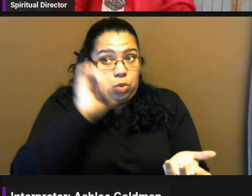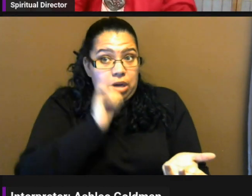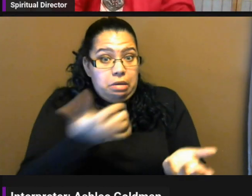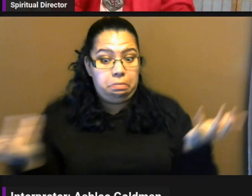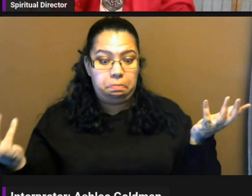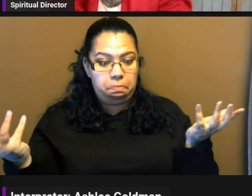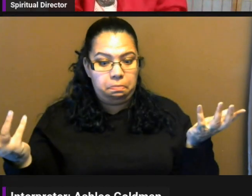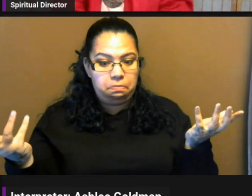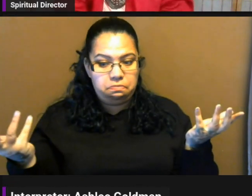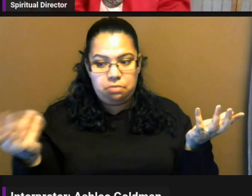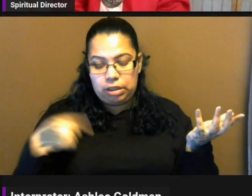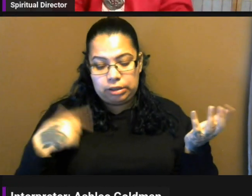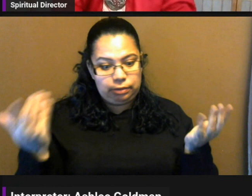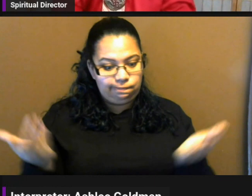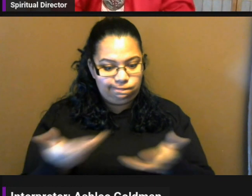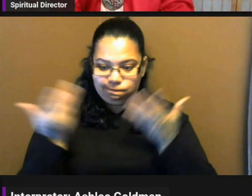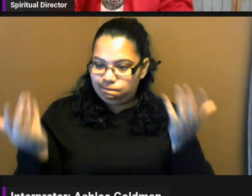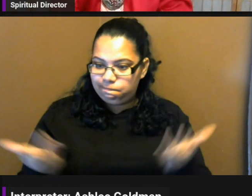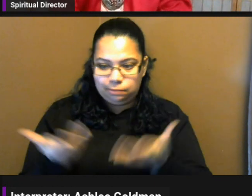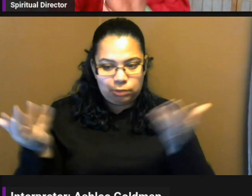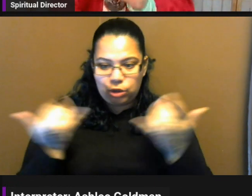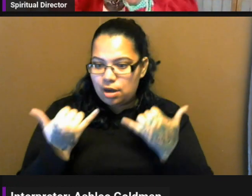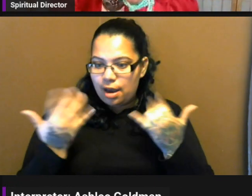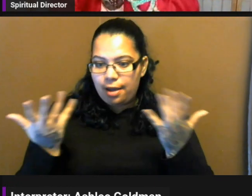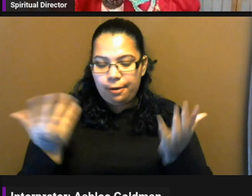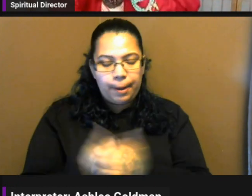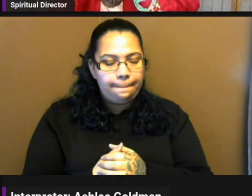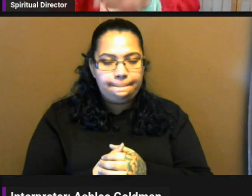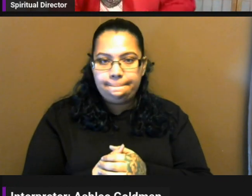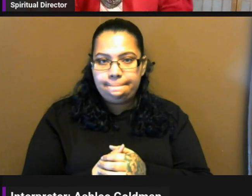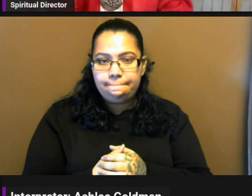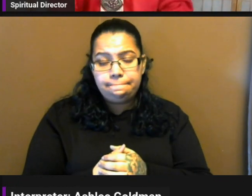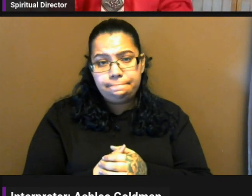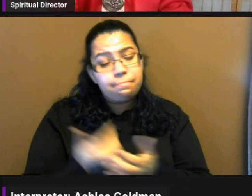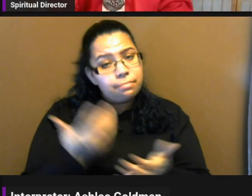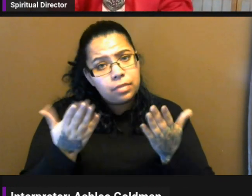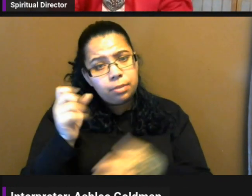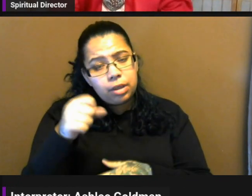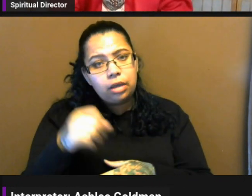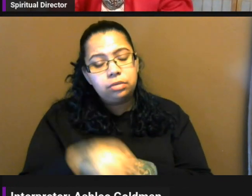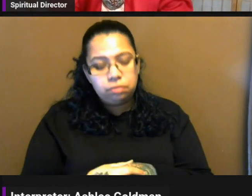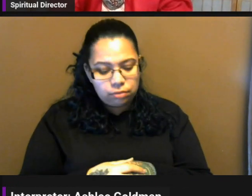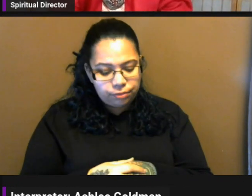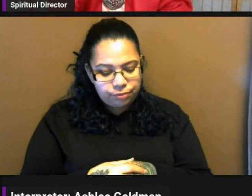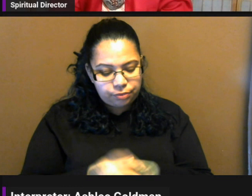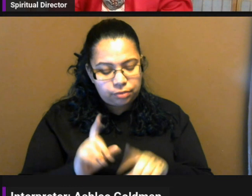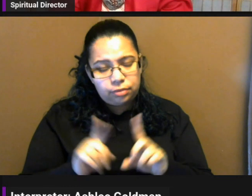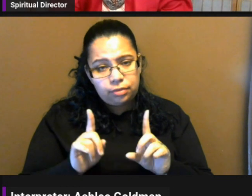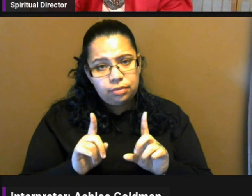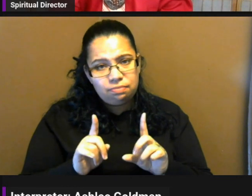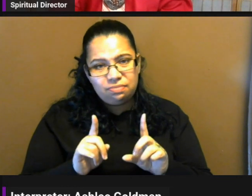not? It's where I am. And that very well may be where you are. But it